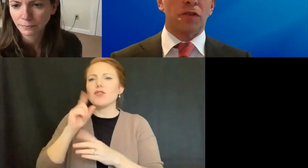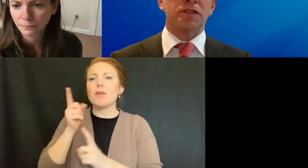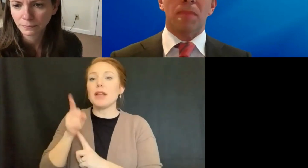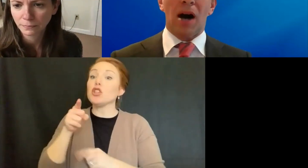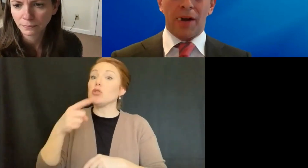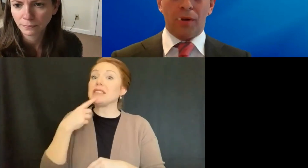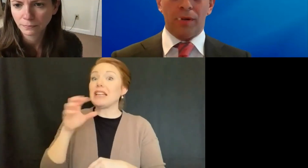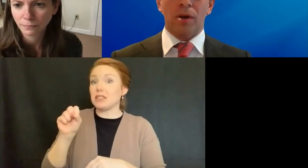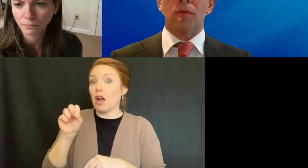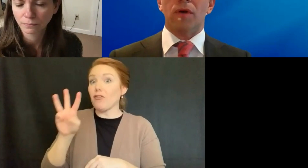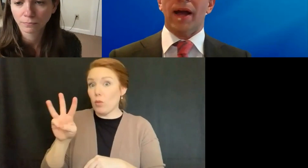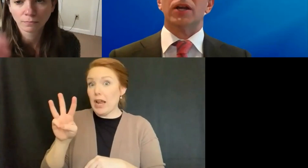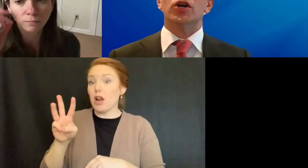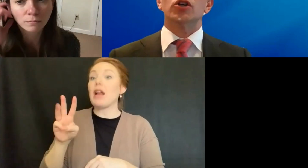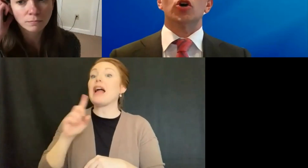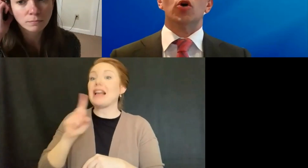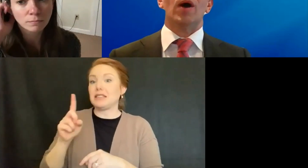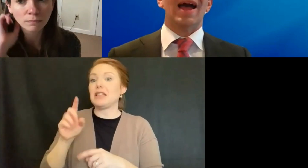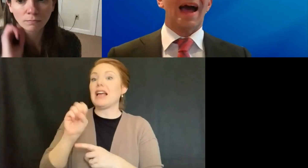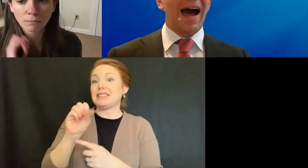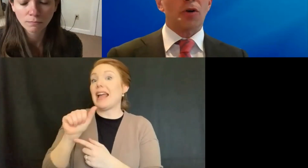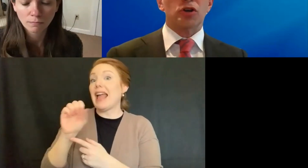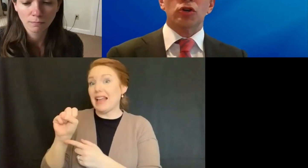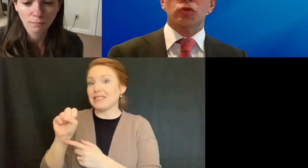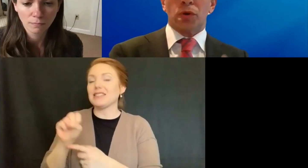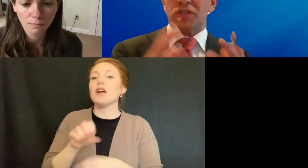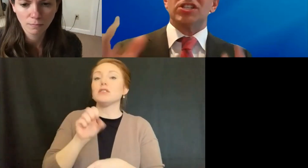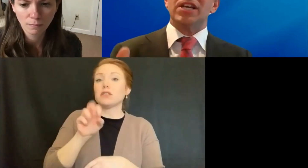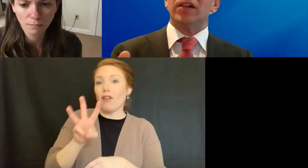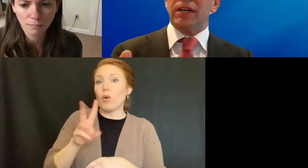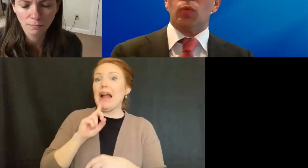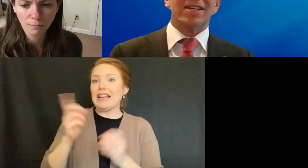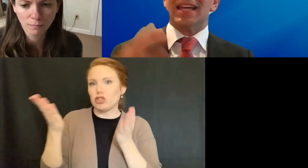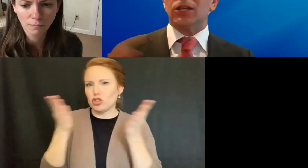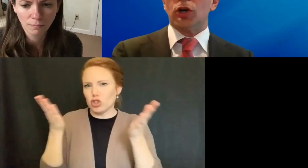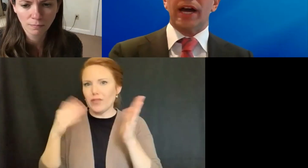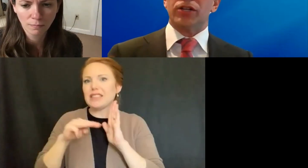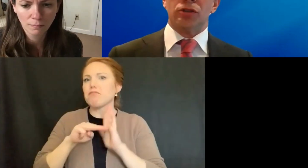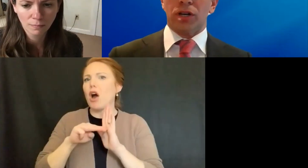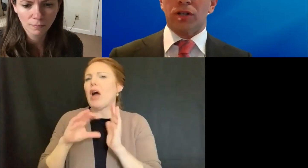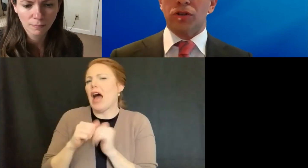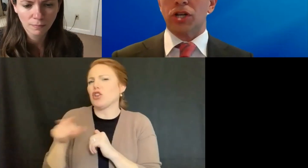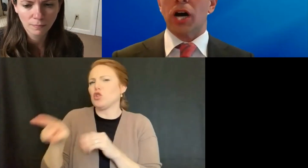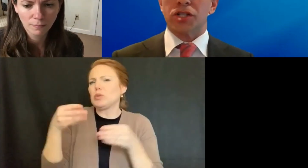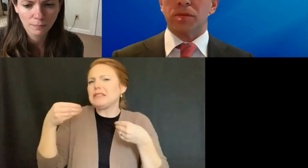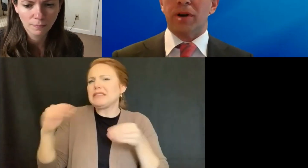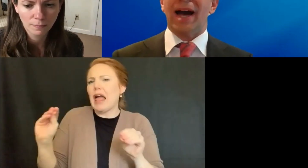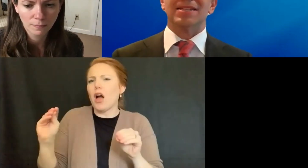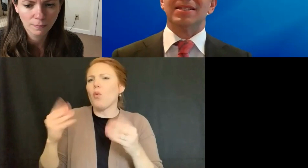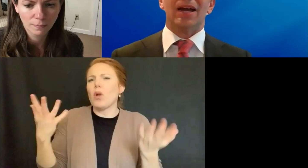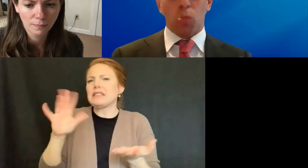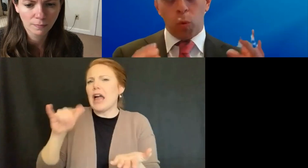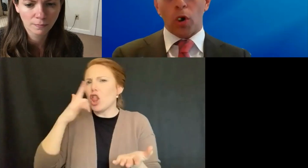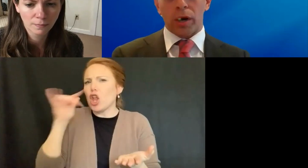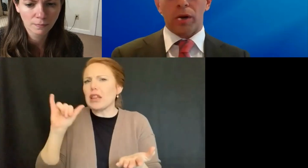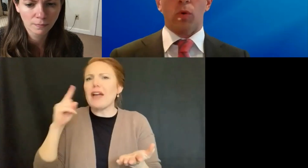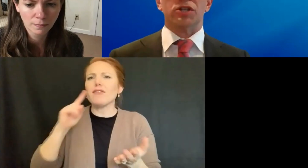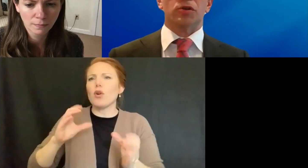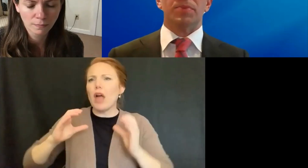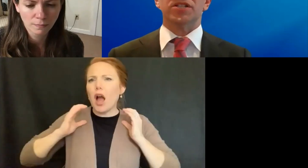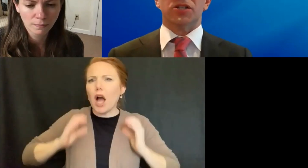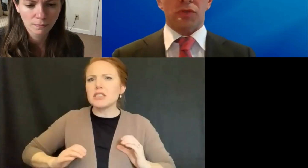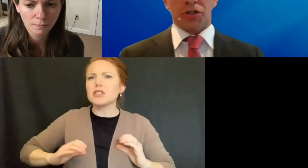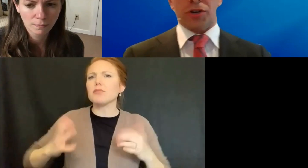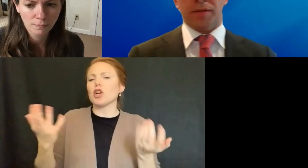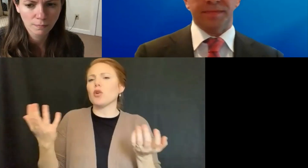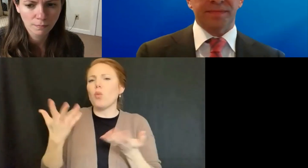software as a service model, right? So how do you sort of sell it? What does that look like to the customer? How does that work? What